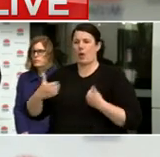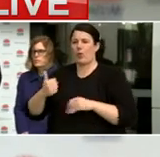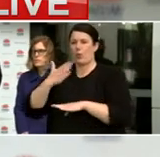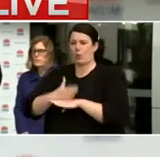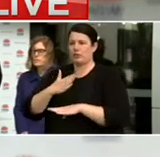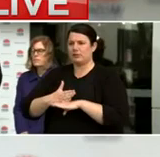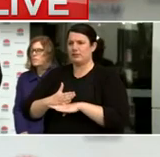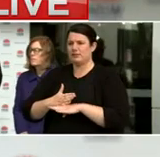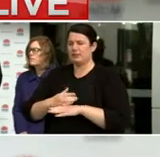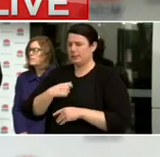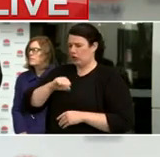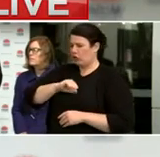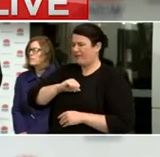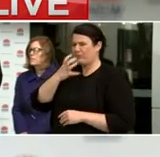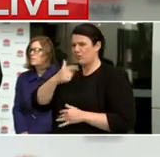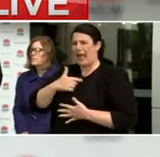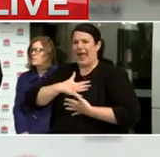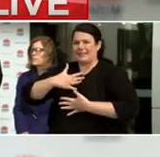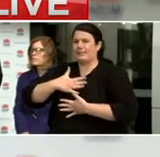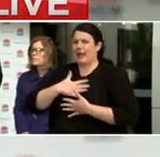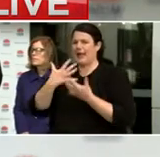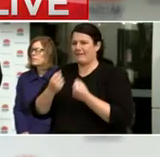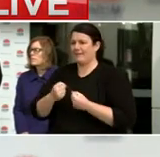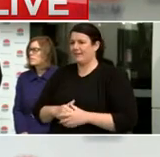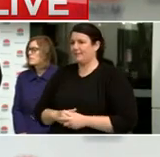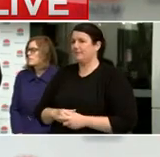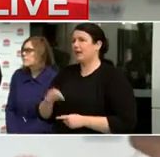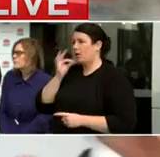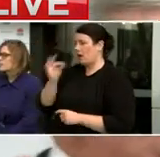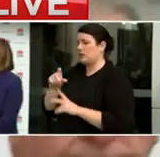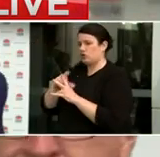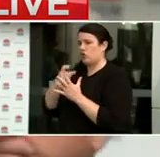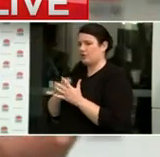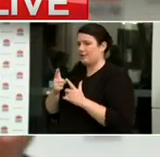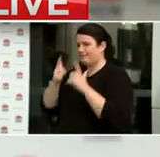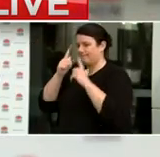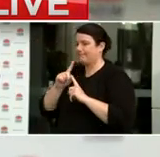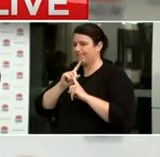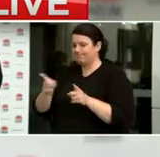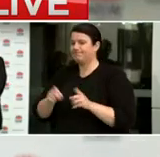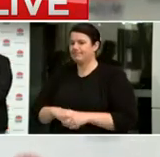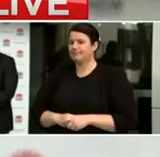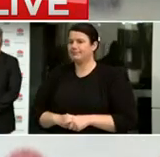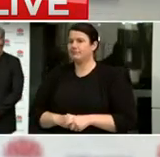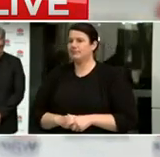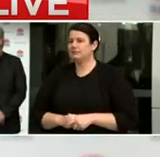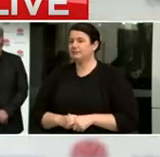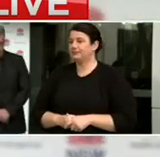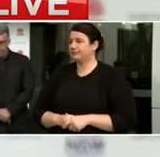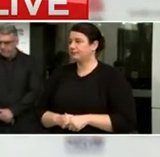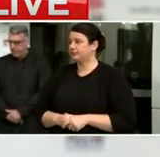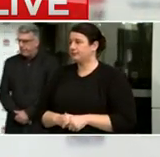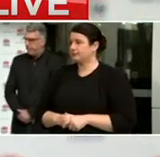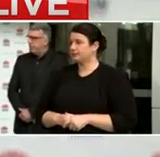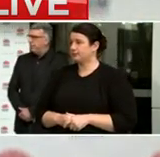Sorry about that, my asthma's blowing up again. I'll just ask Dr. Chan to say a few words. Thank you. I'd just like